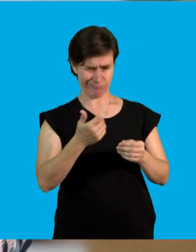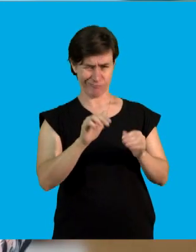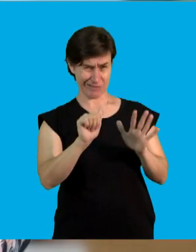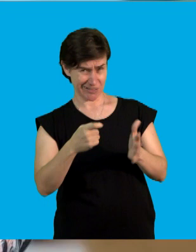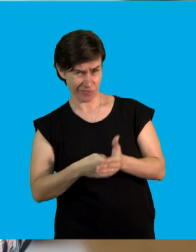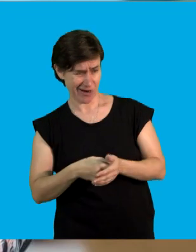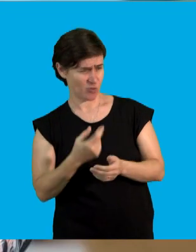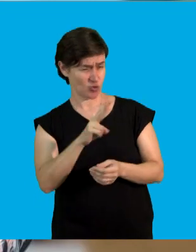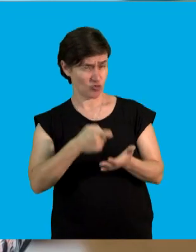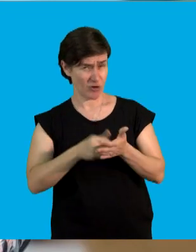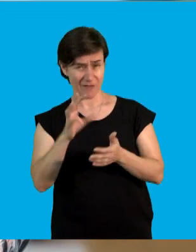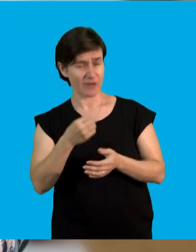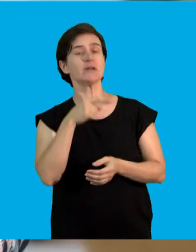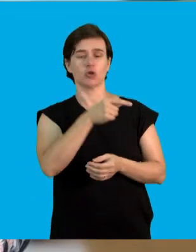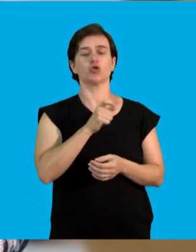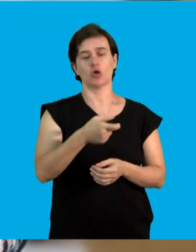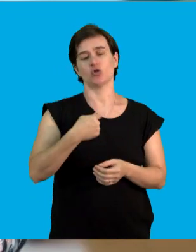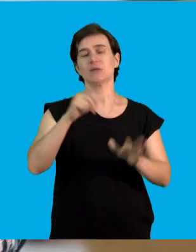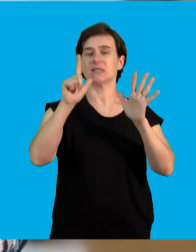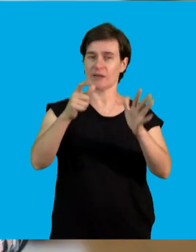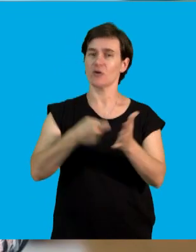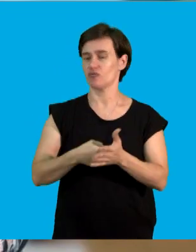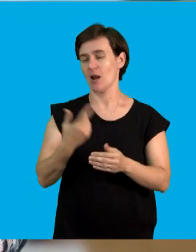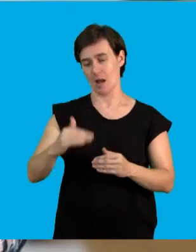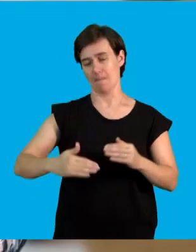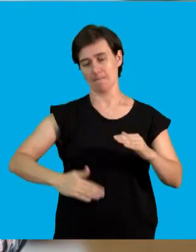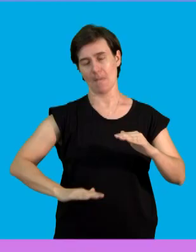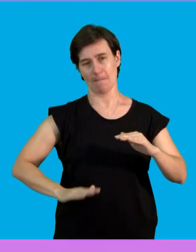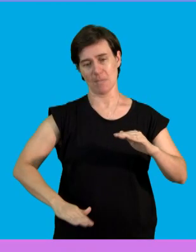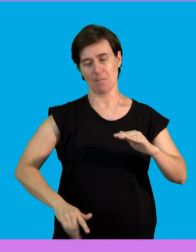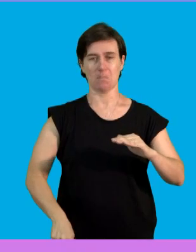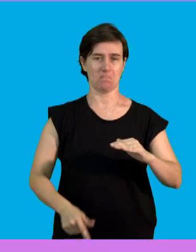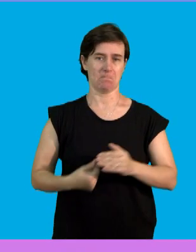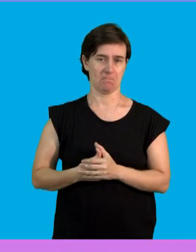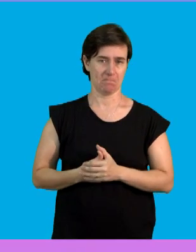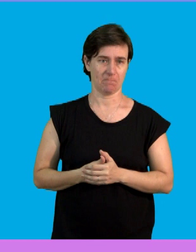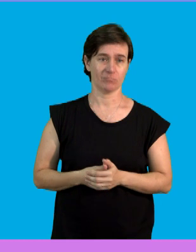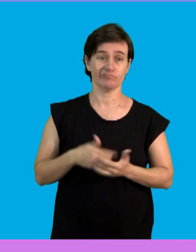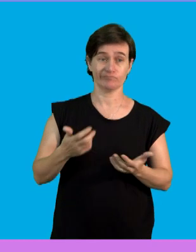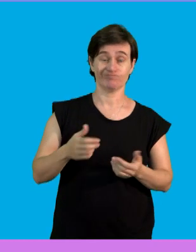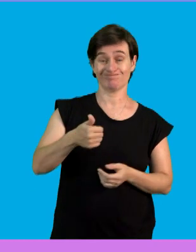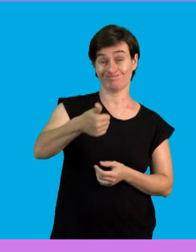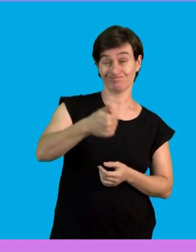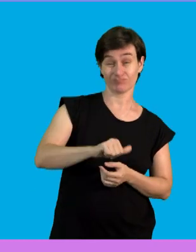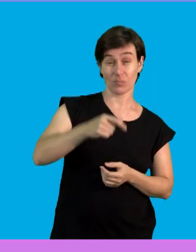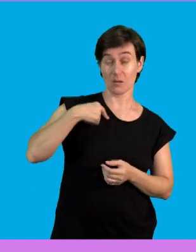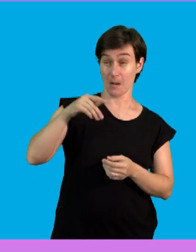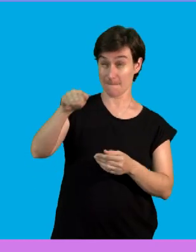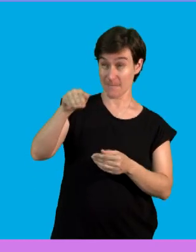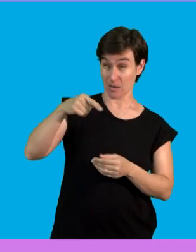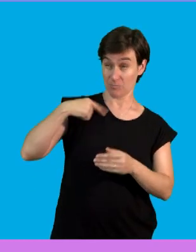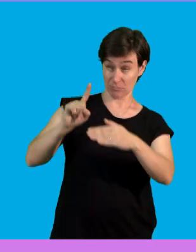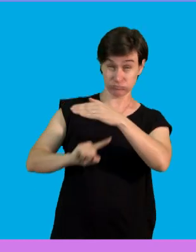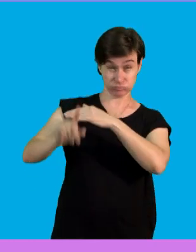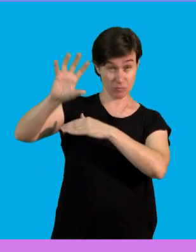2.50 Rand or the 3.50 Rand, you will pay 7 Rand. And then at a branch, it is slightly higher,